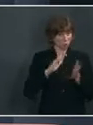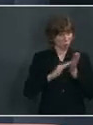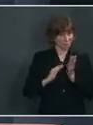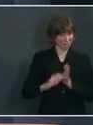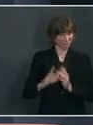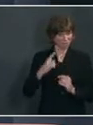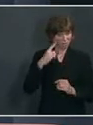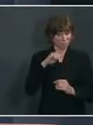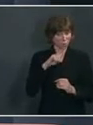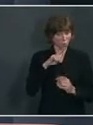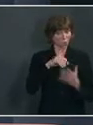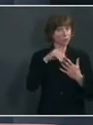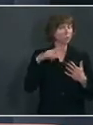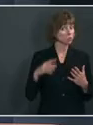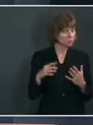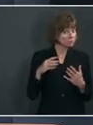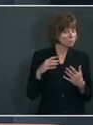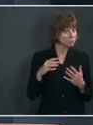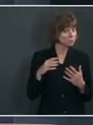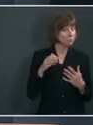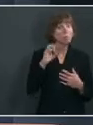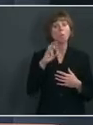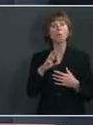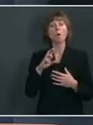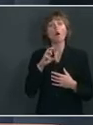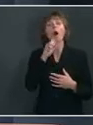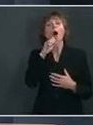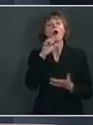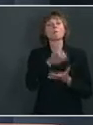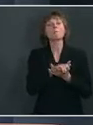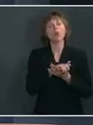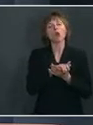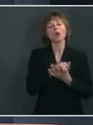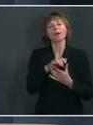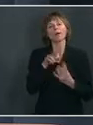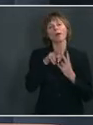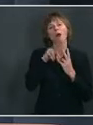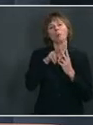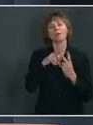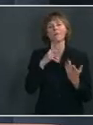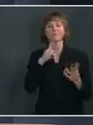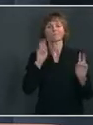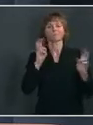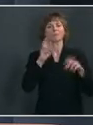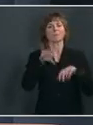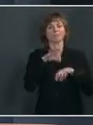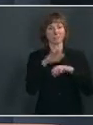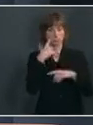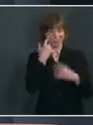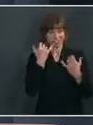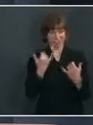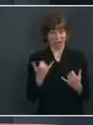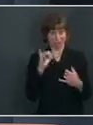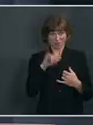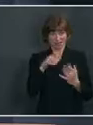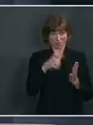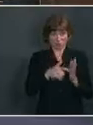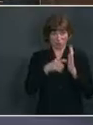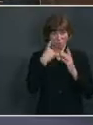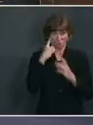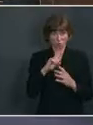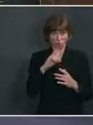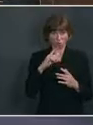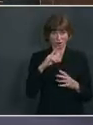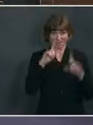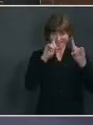for students or unmarried couple, like fiancés, since that is now the requirement for testing and